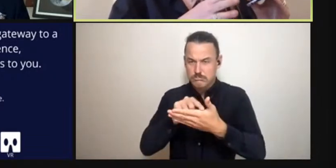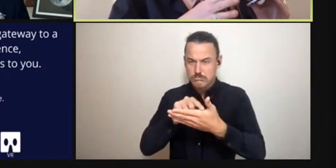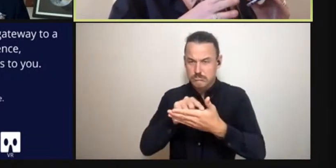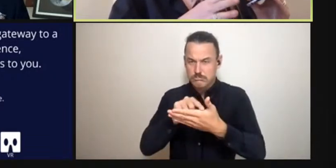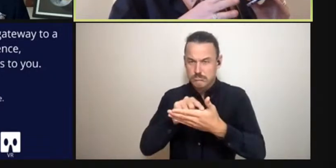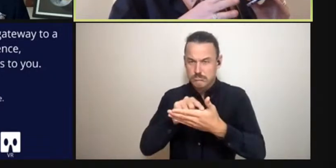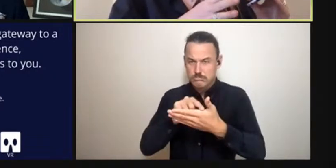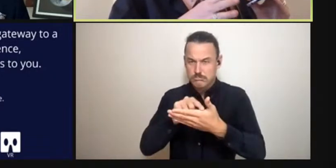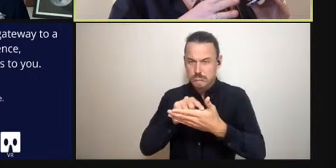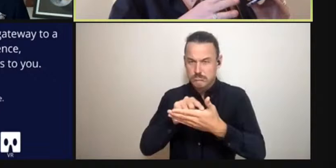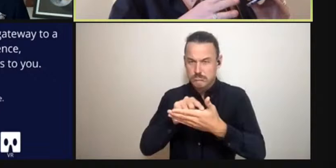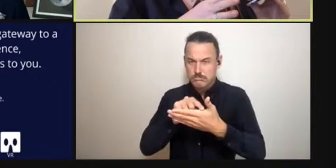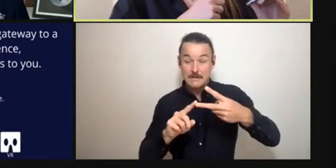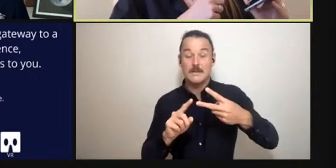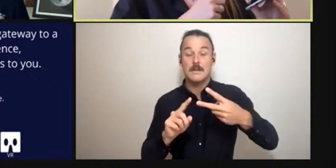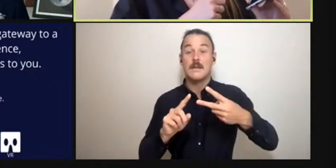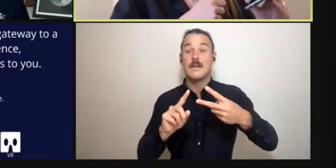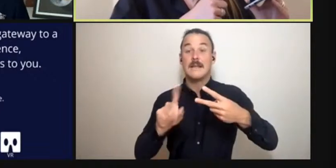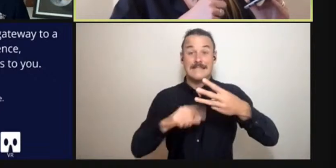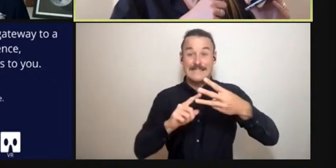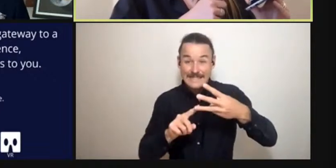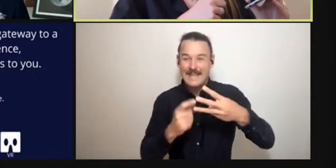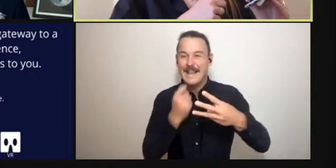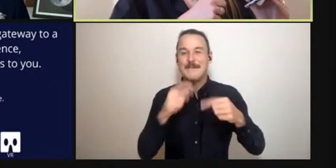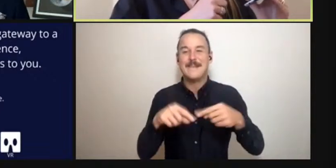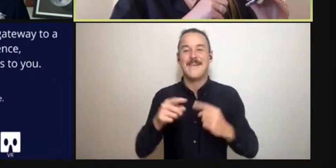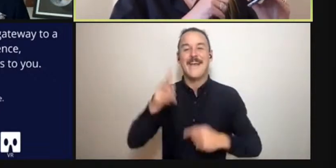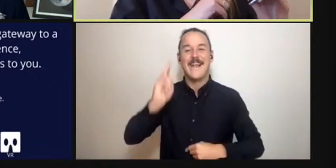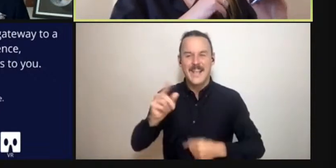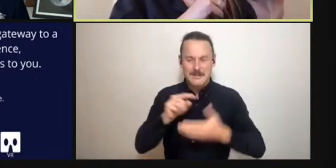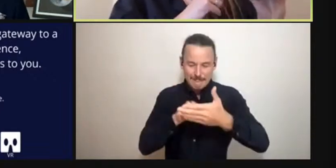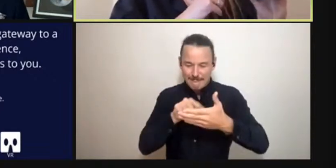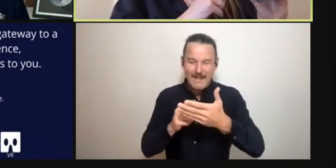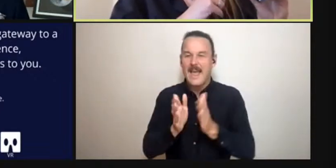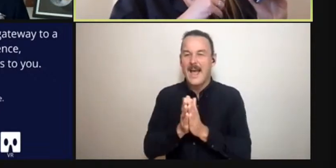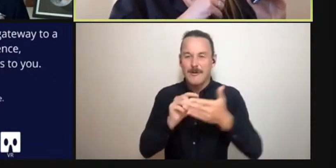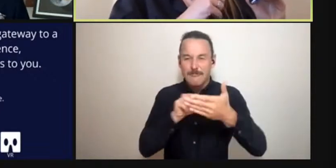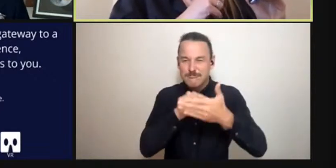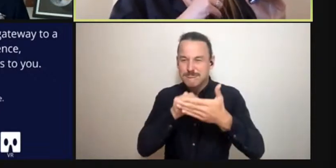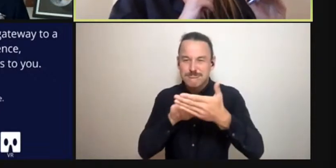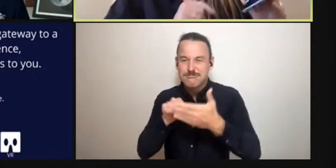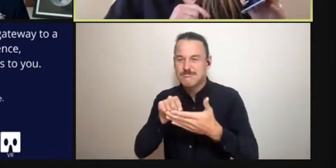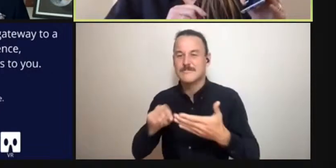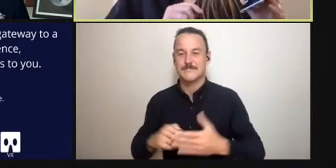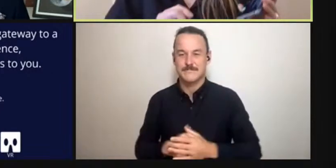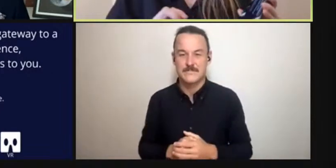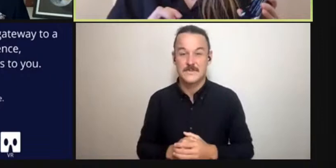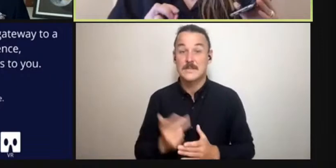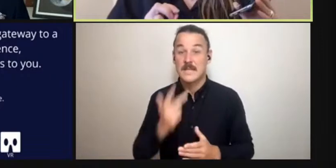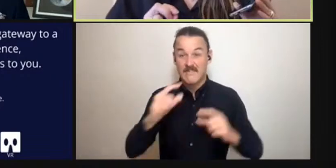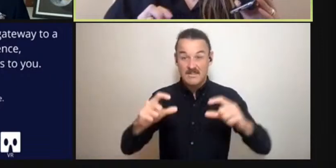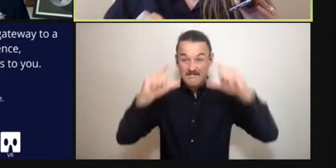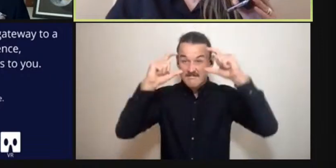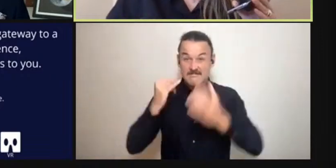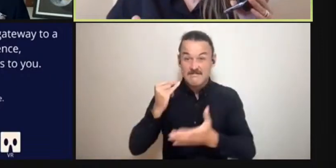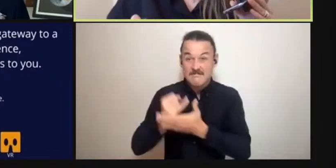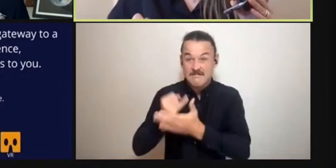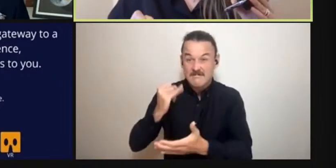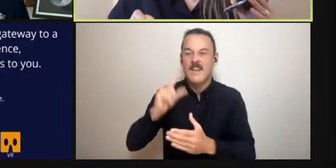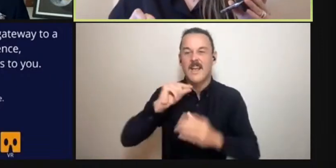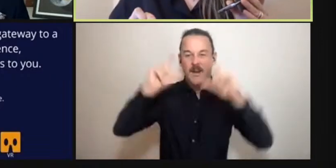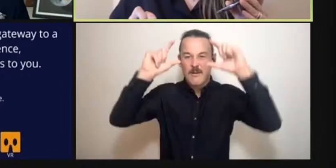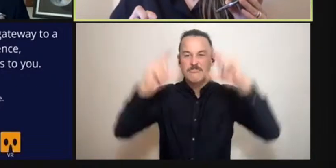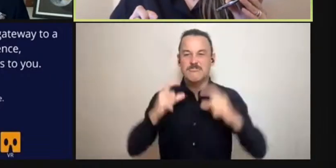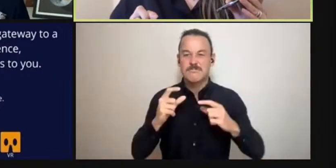working, then you can back out at any time and you can switch modes on your phone. Now, let's get